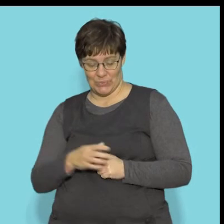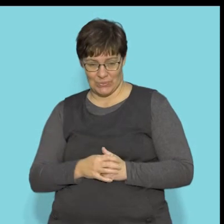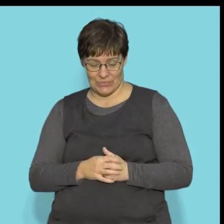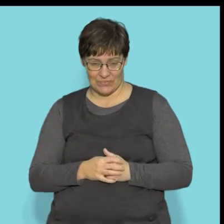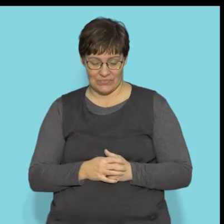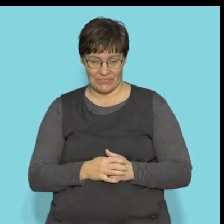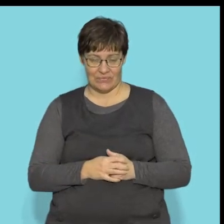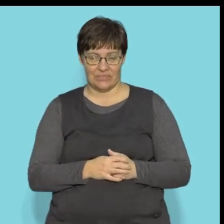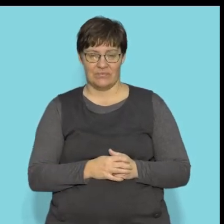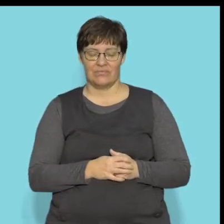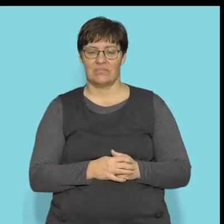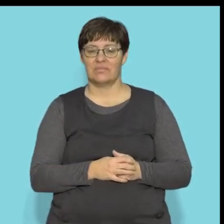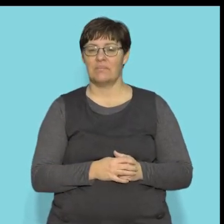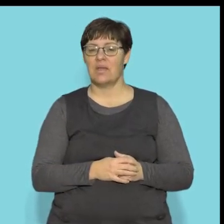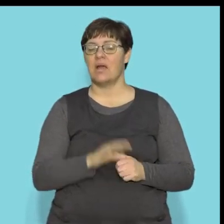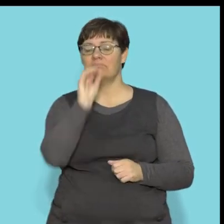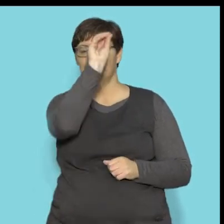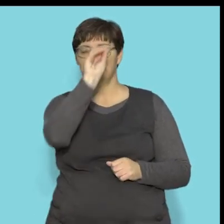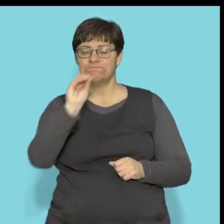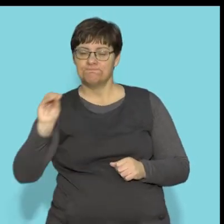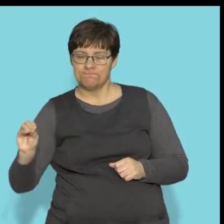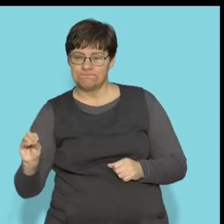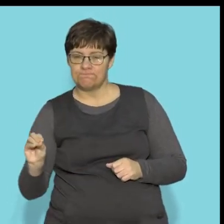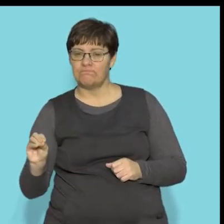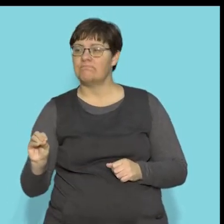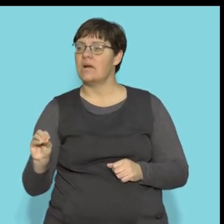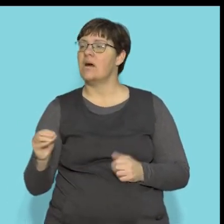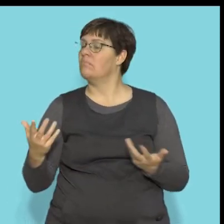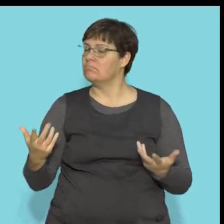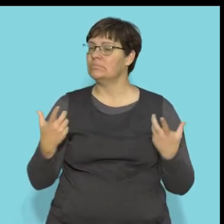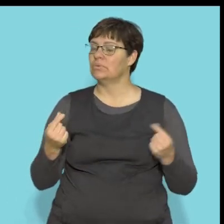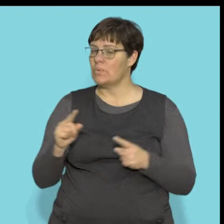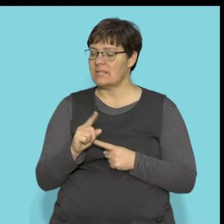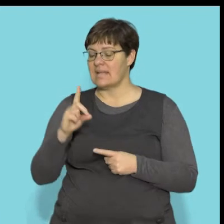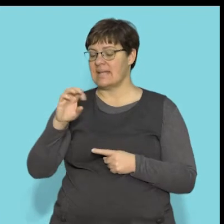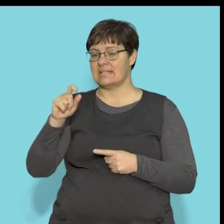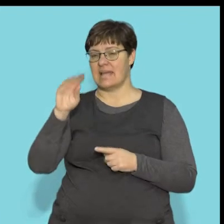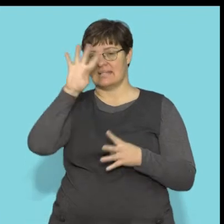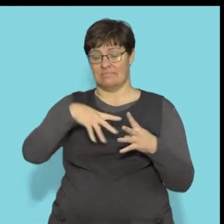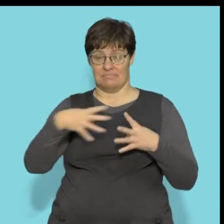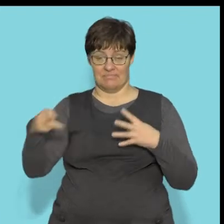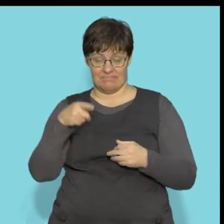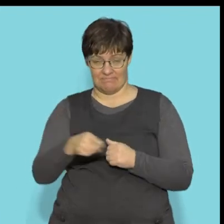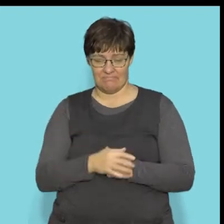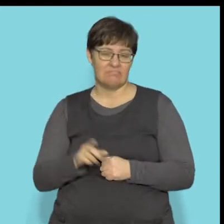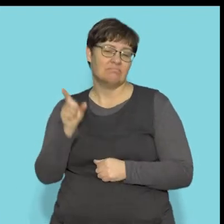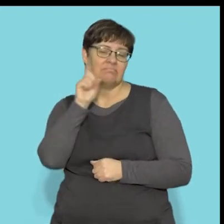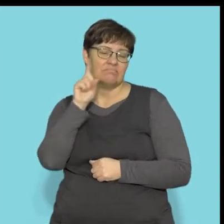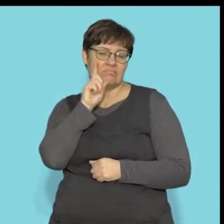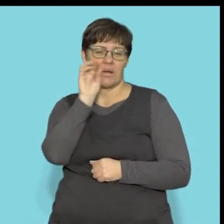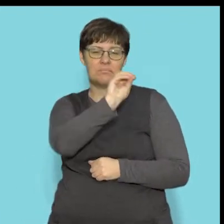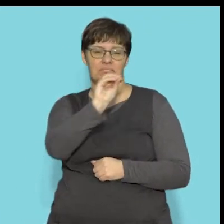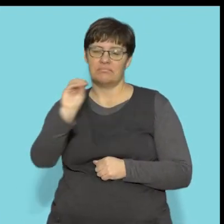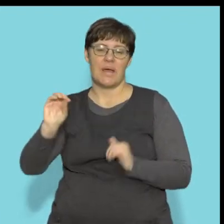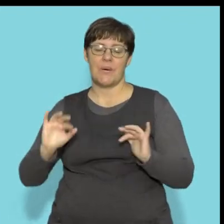graph. And of course, I plotted the points by going to the data table. So let's see how I would have plotted,